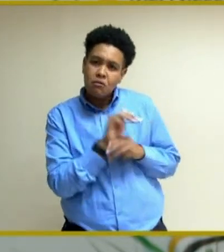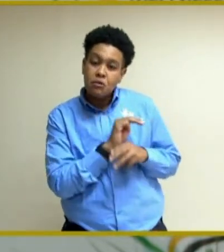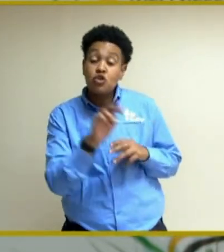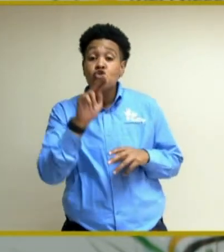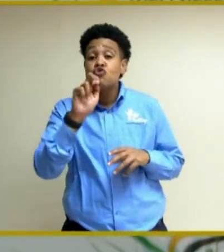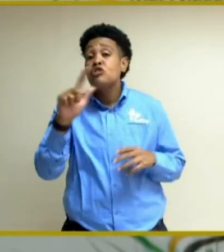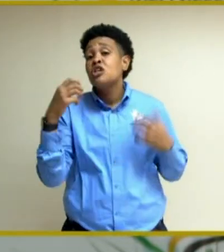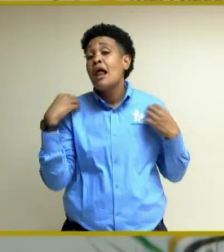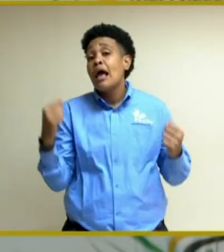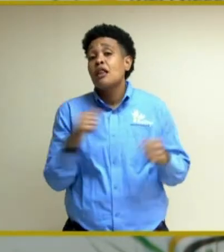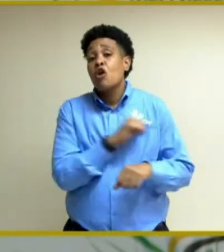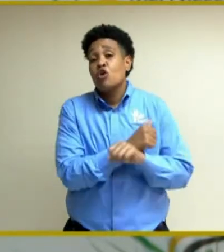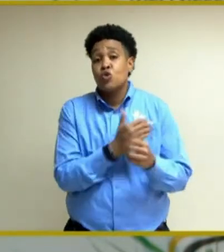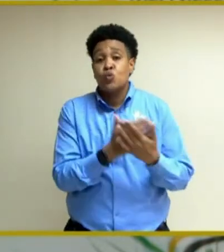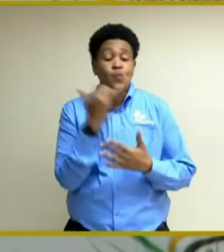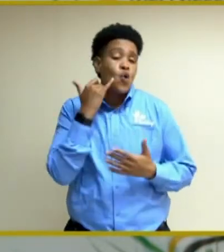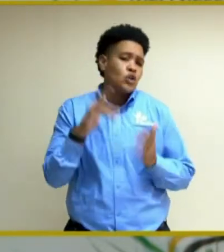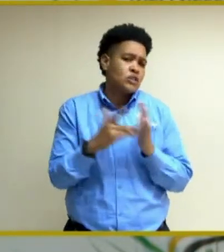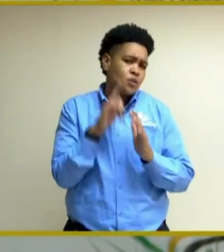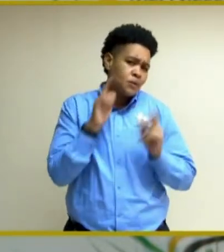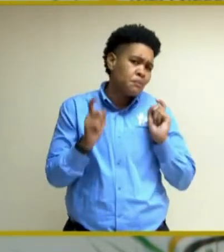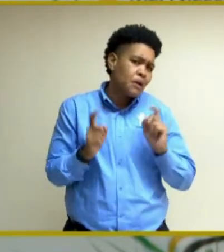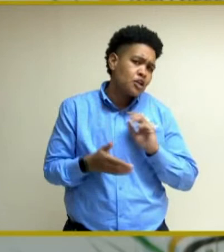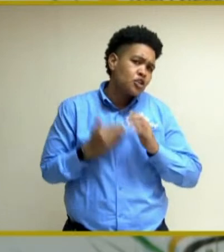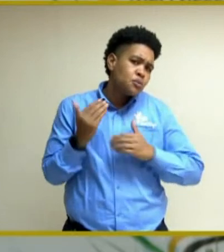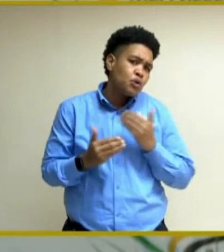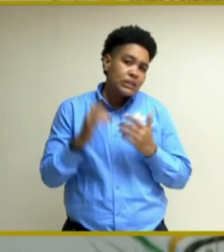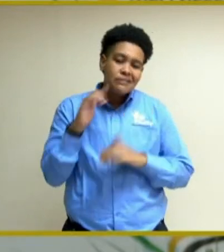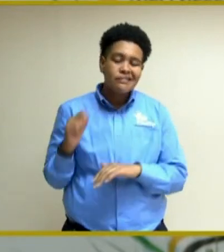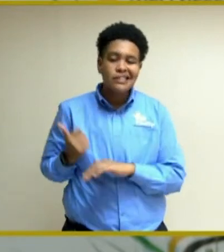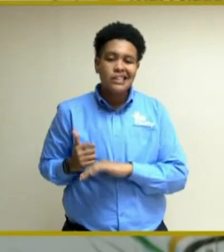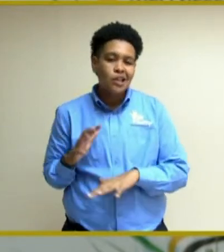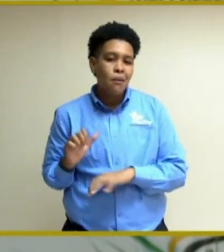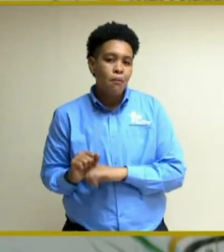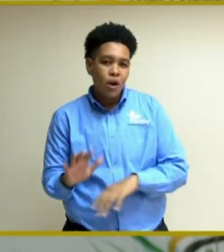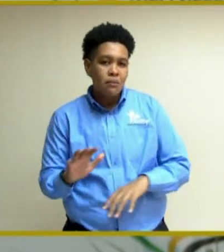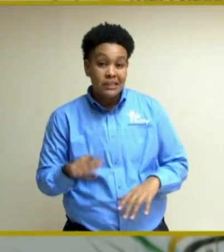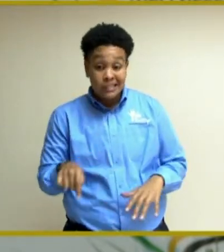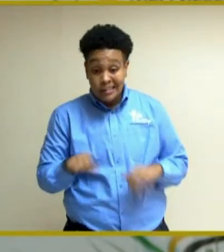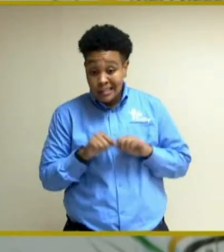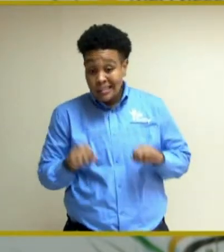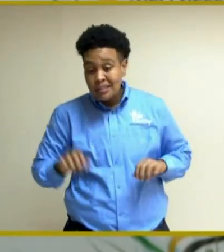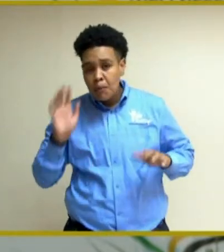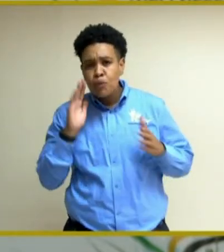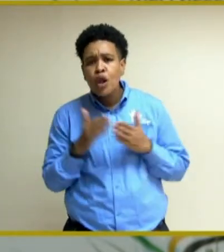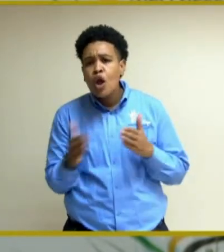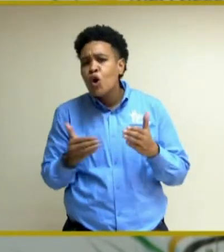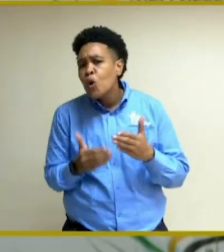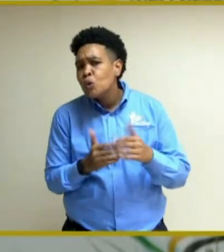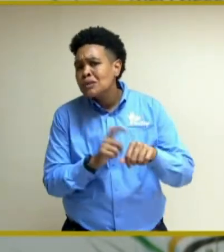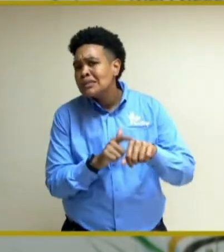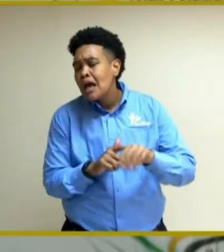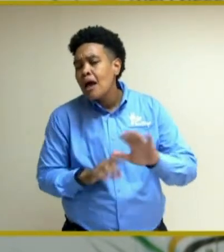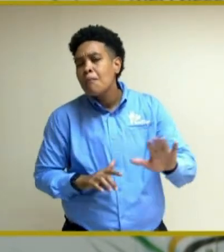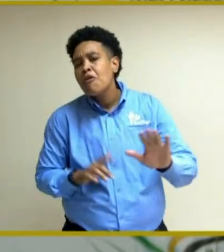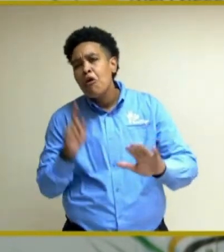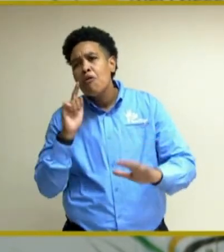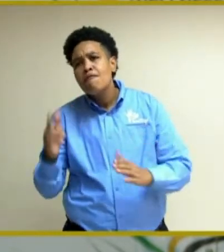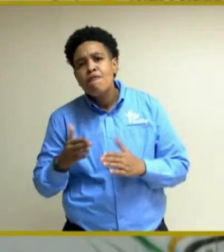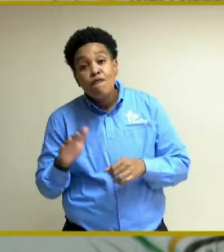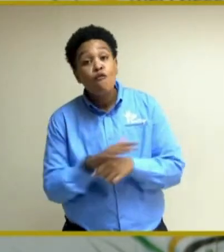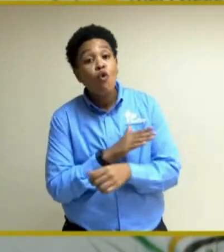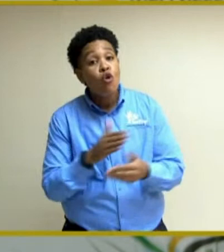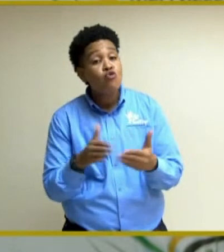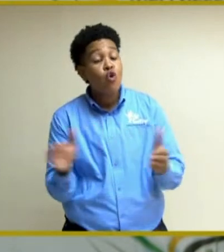call center that will manage the process of setting up appointments. And the system will be launched closer to the period of full rollout, as I